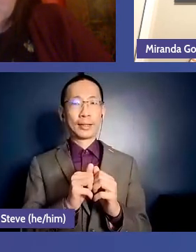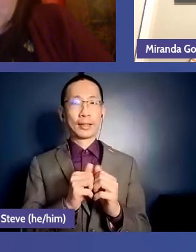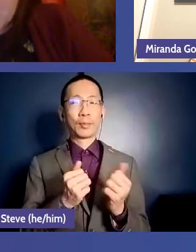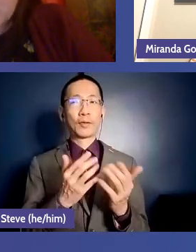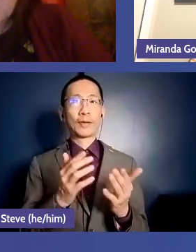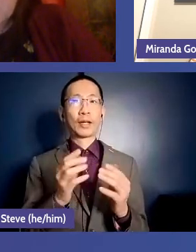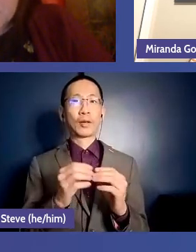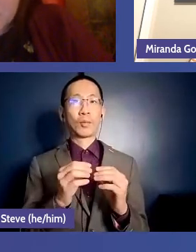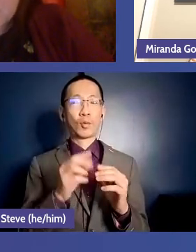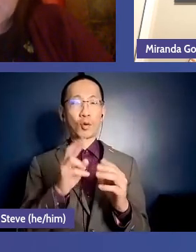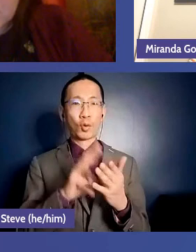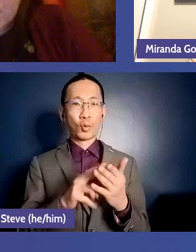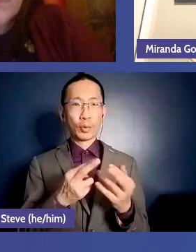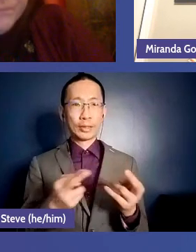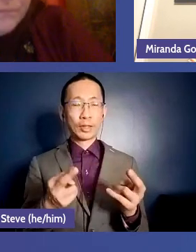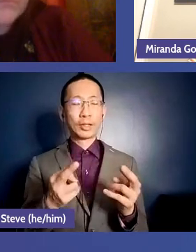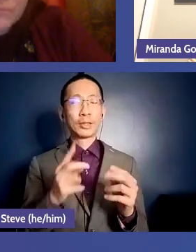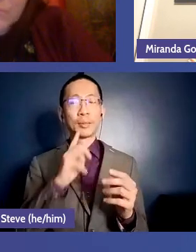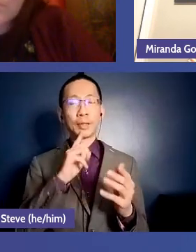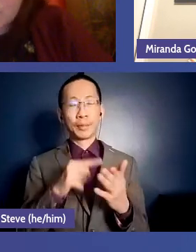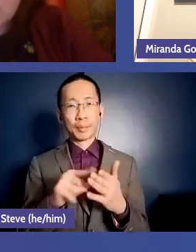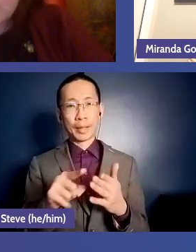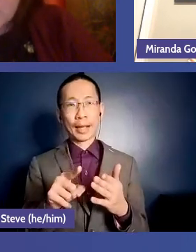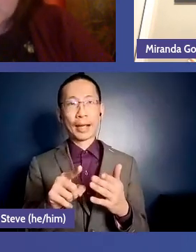providing them more resources, be it pay, be it